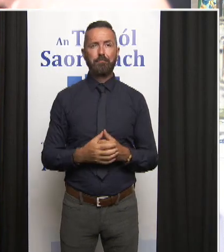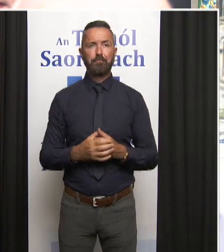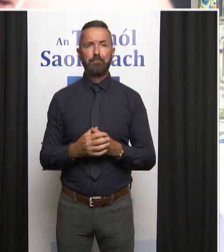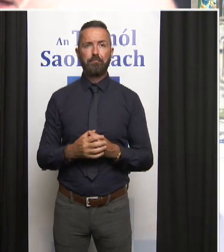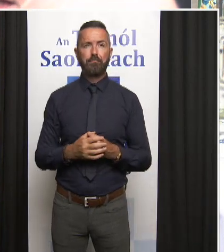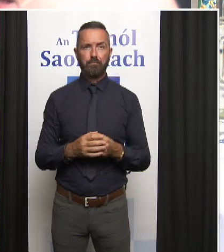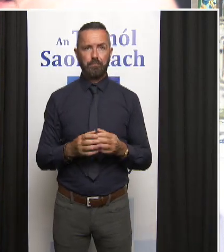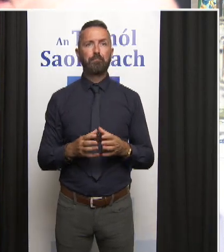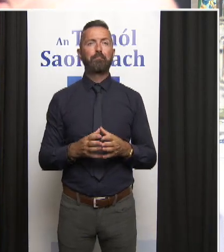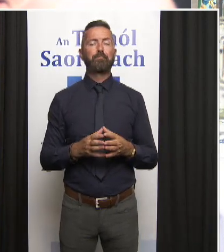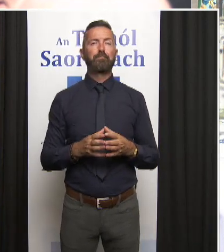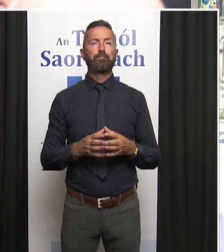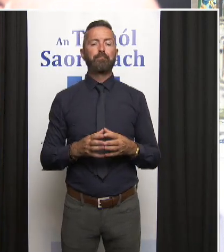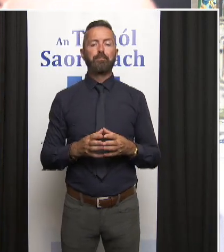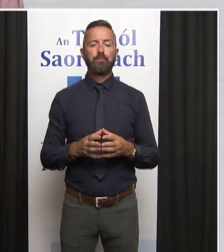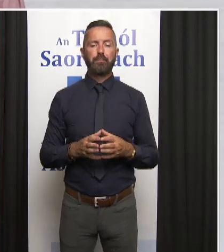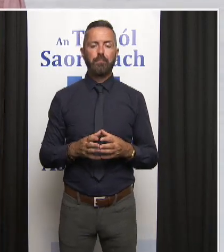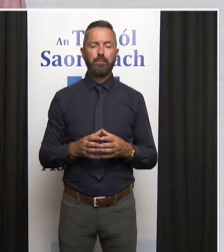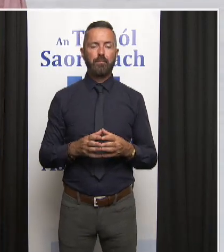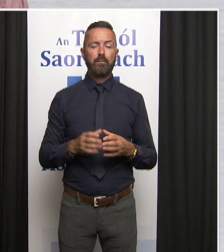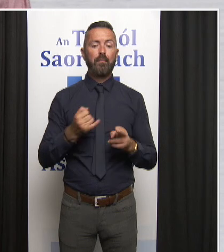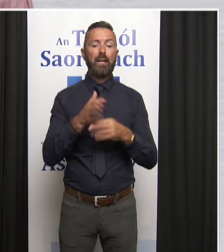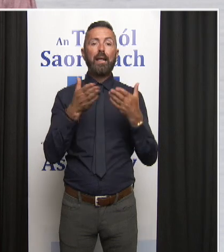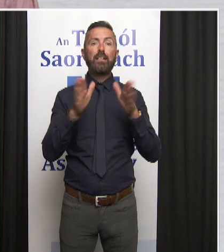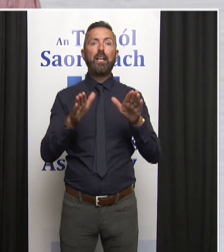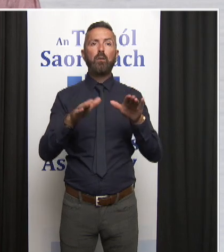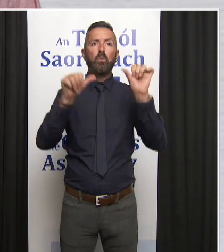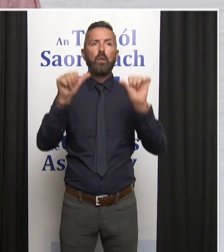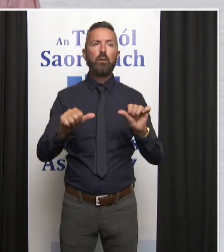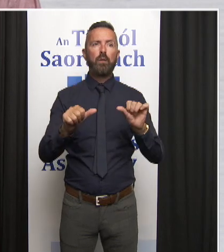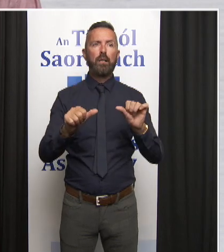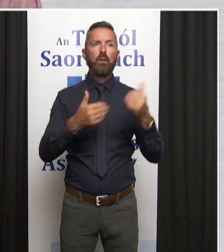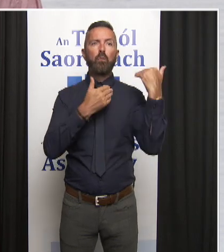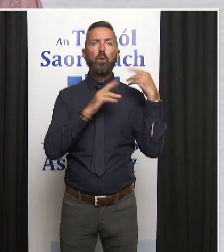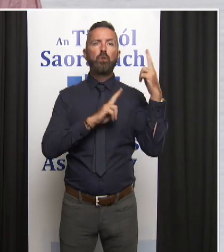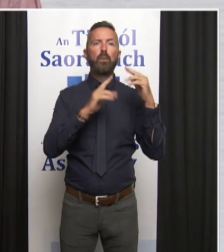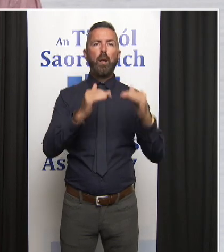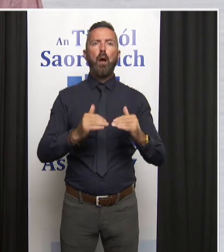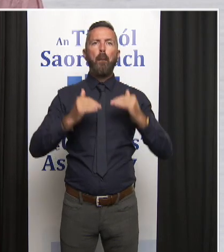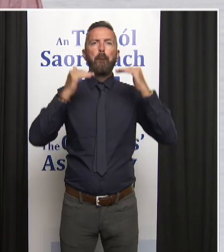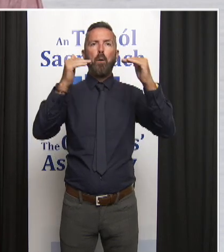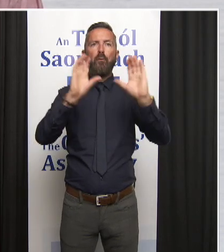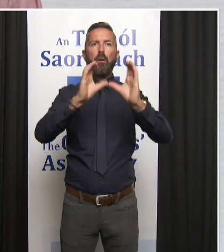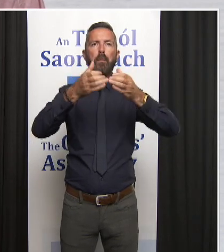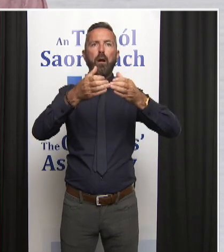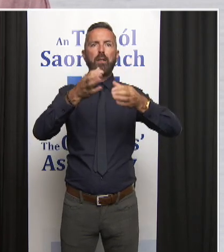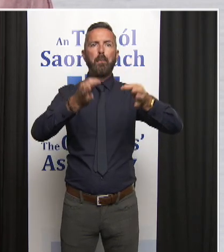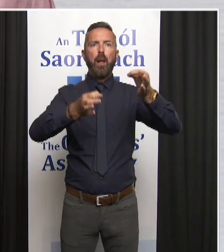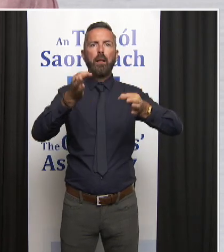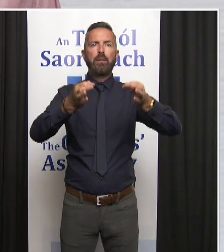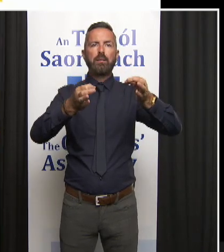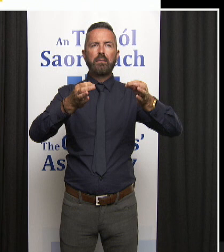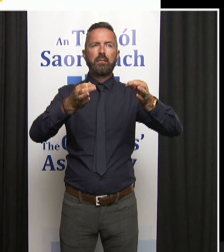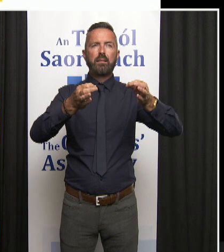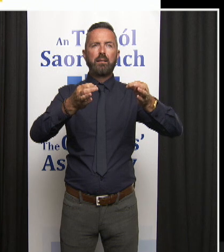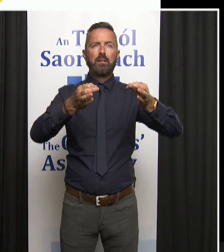So, thank you. So in general, we agreed that the role should be kind of above party politics. One person felt that the party politics